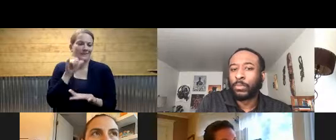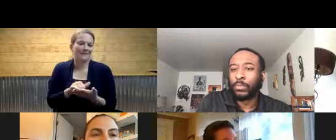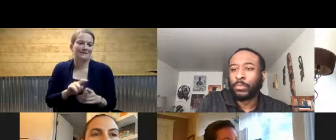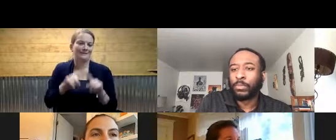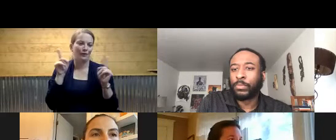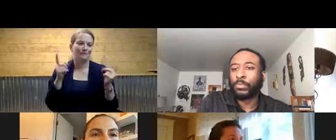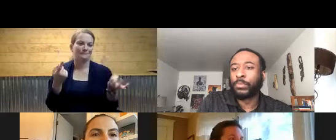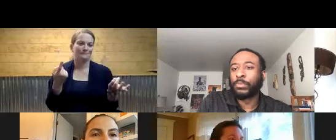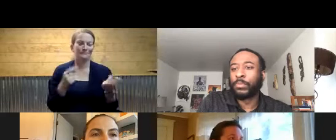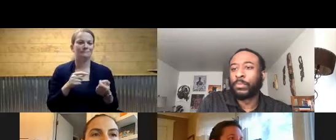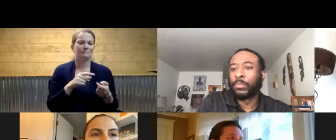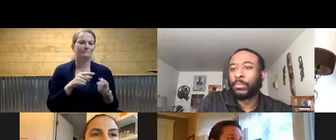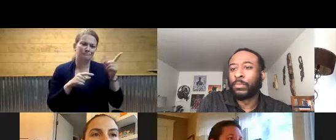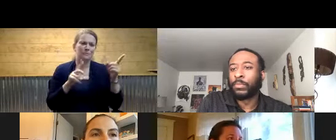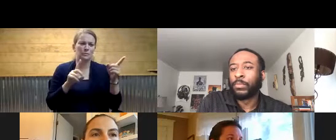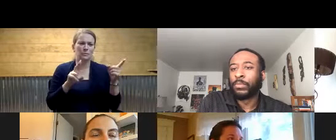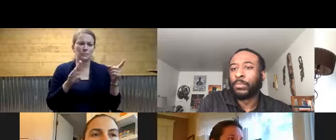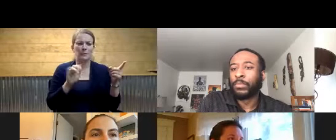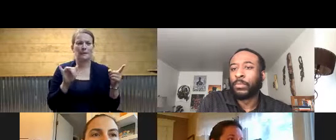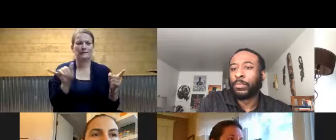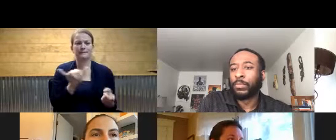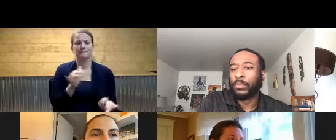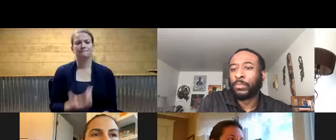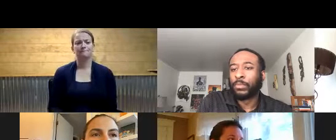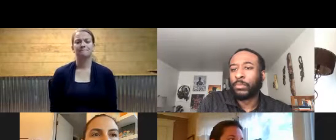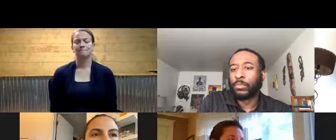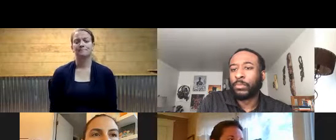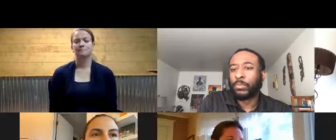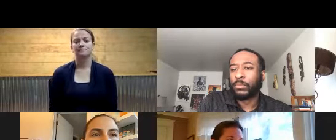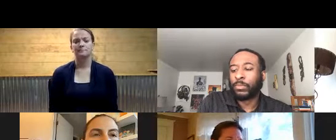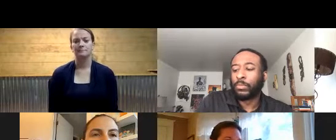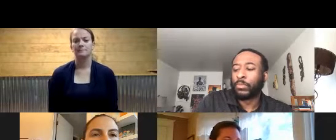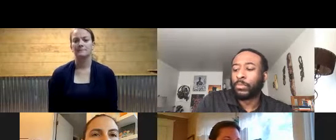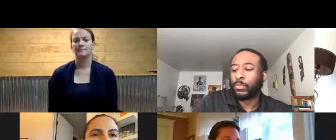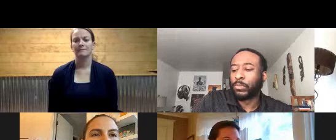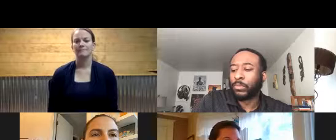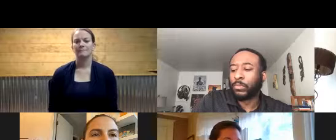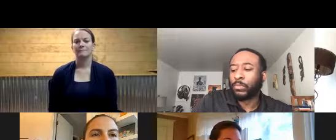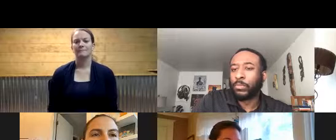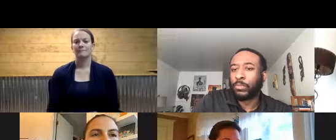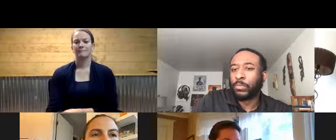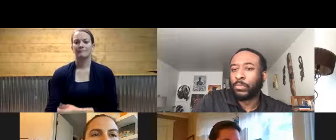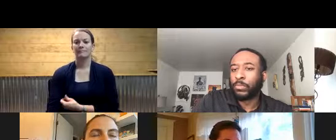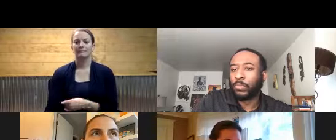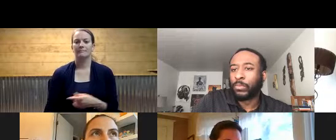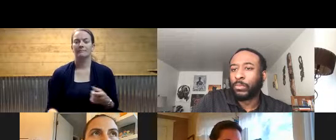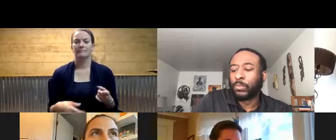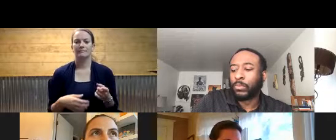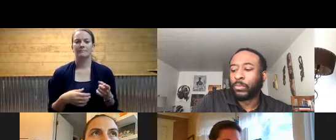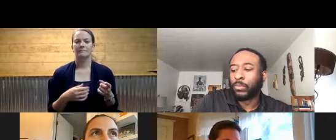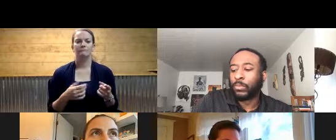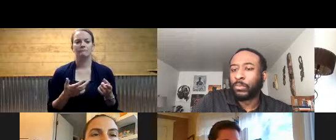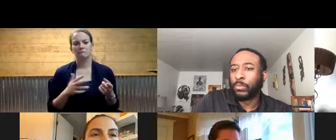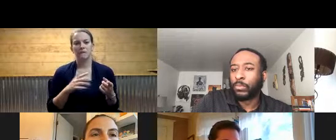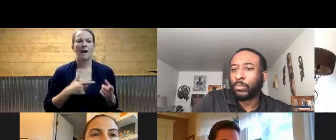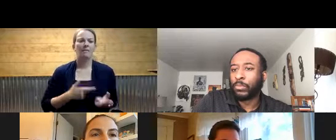Um, and I definitely, I did not really live in the city for a long period of time. I think I was there